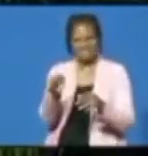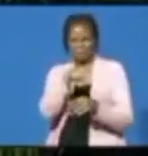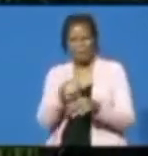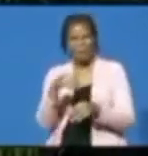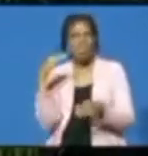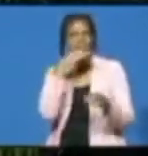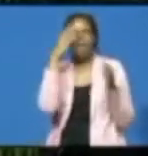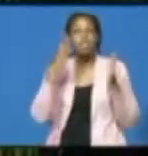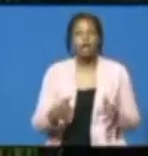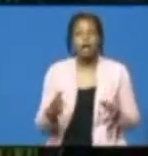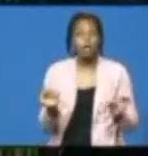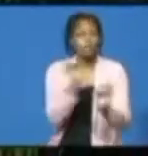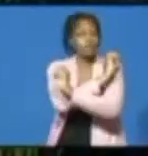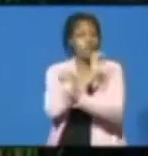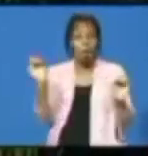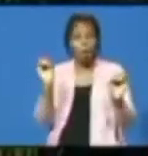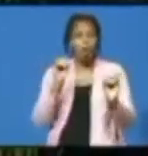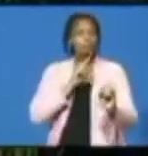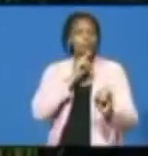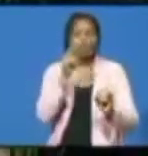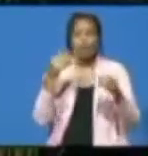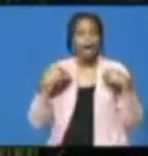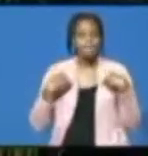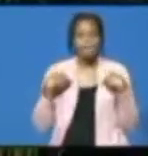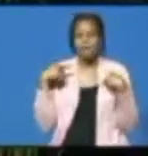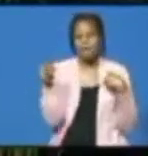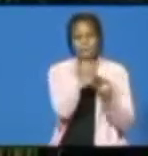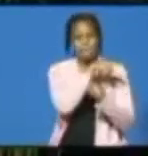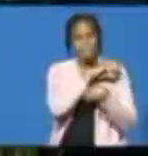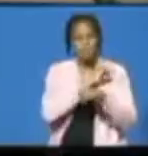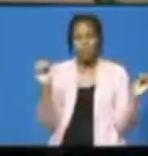and the truth is not in him.